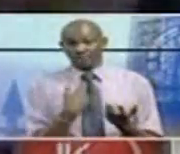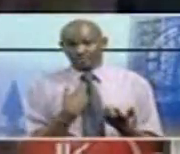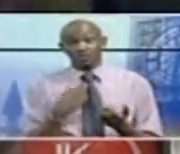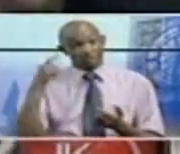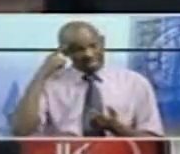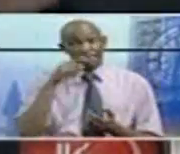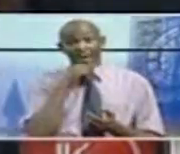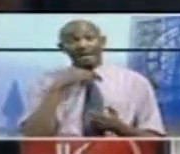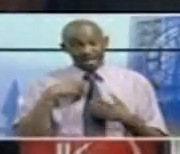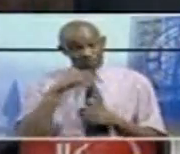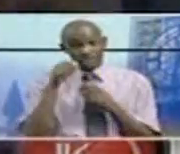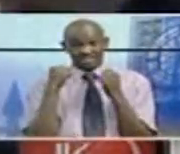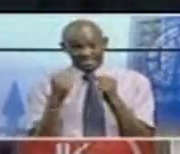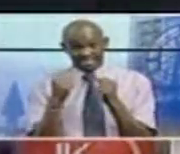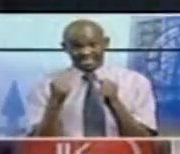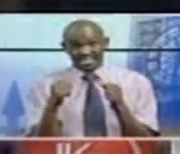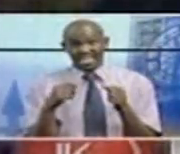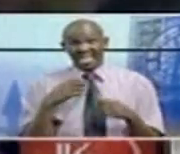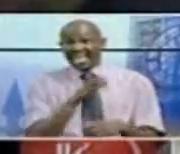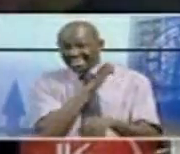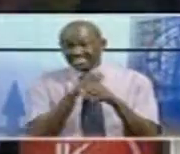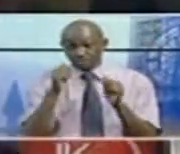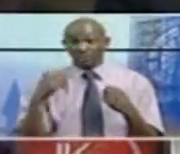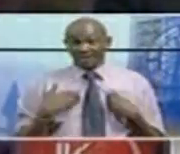that strength? Does he still have that energy? Man. Can he still go?